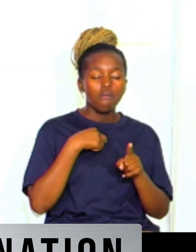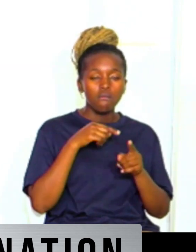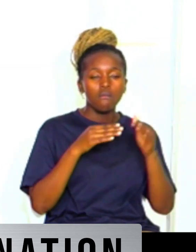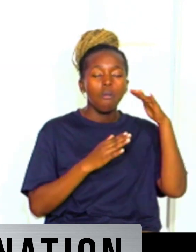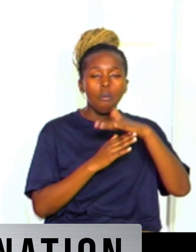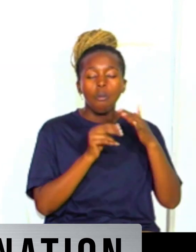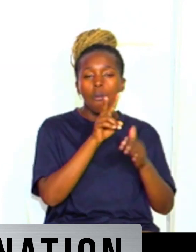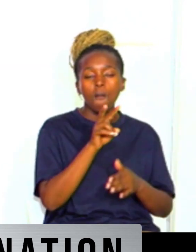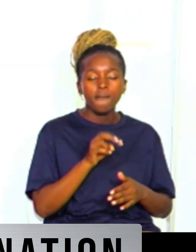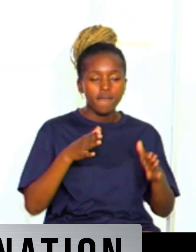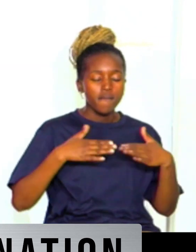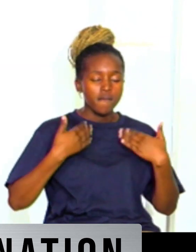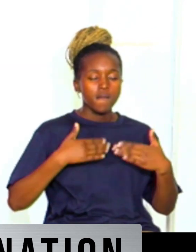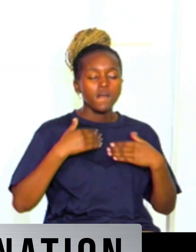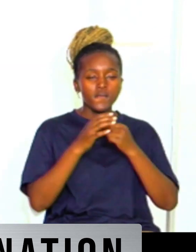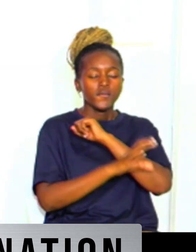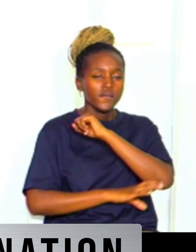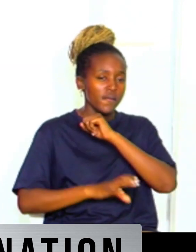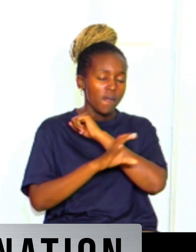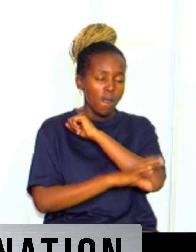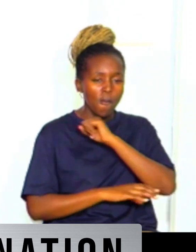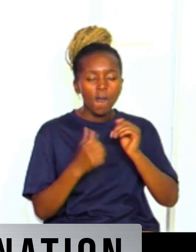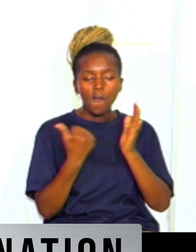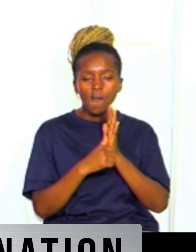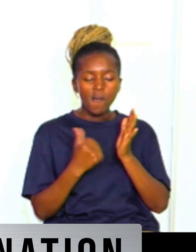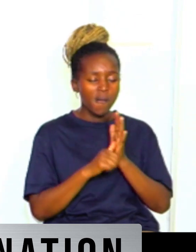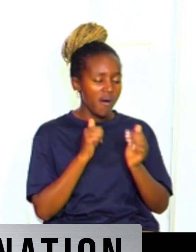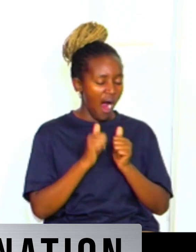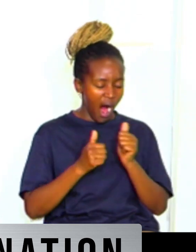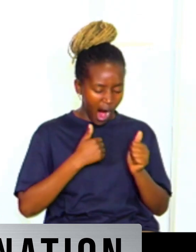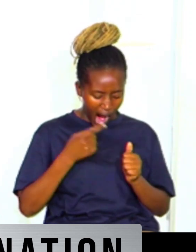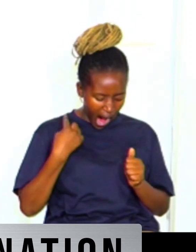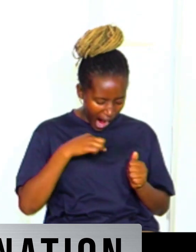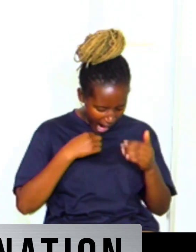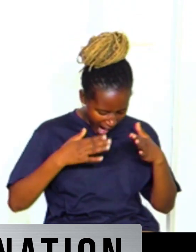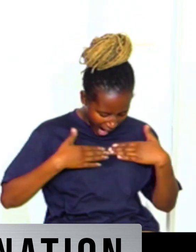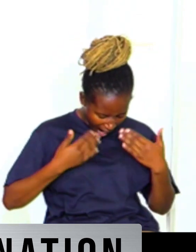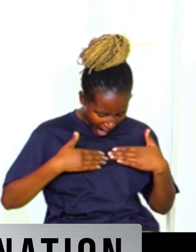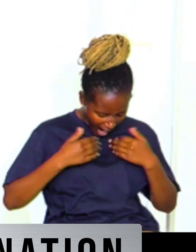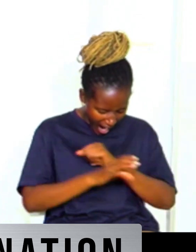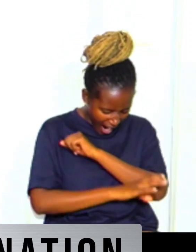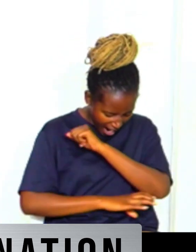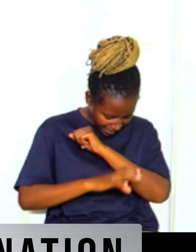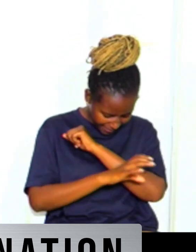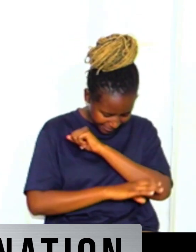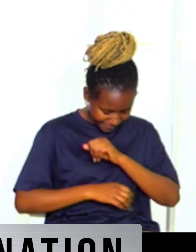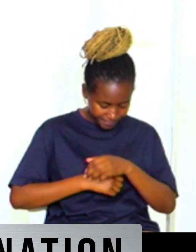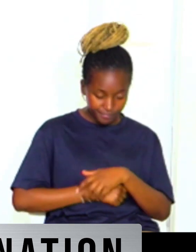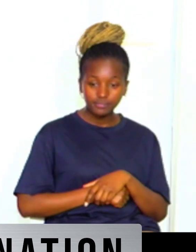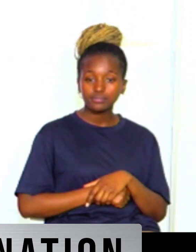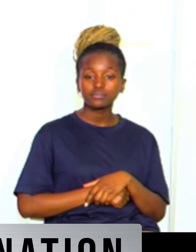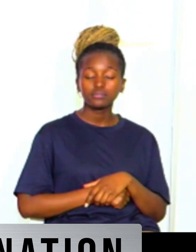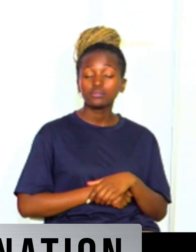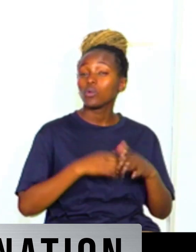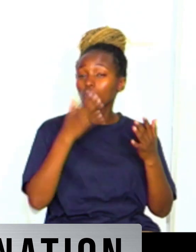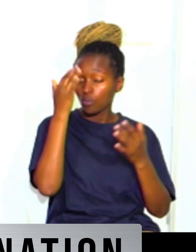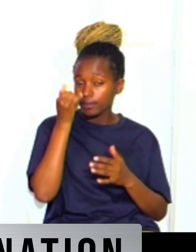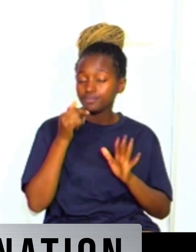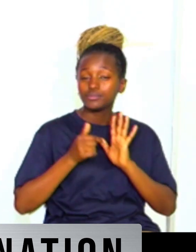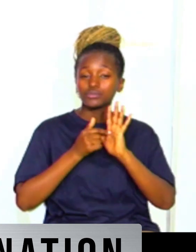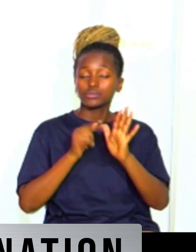country. Hata hizi mashida zote imekuwa ranked top 20 happiest country in the whole world. It means that Kenya there is unity, there is